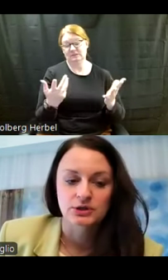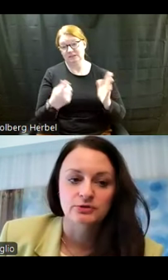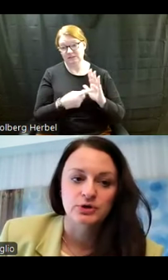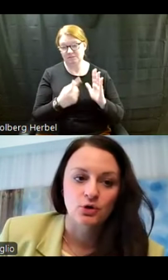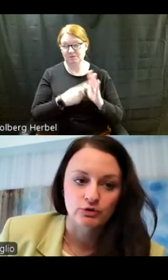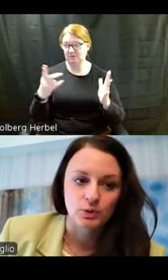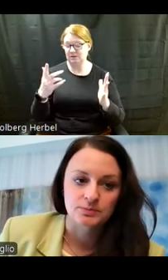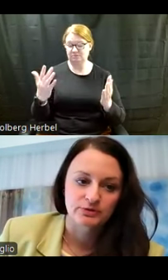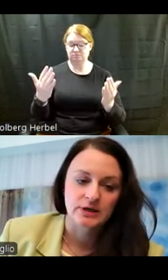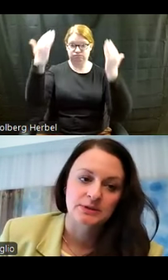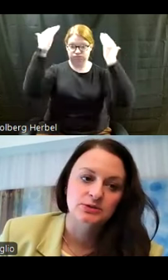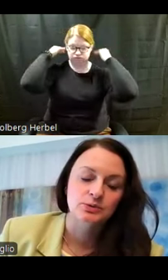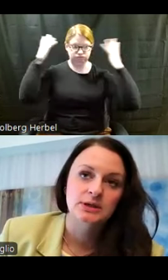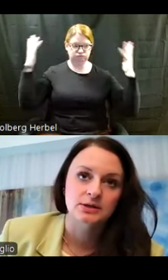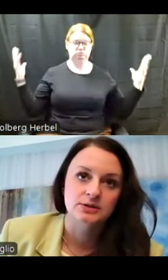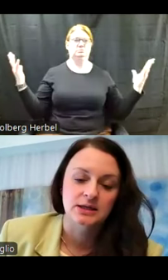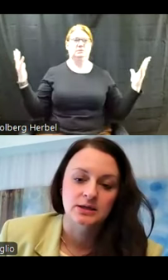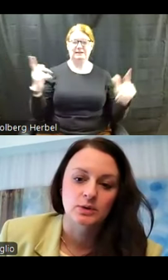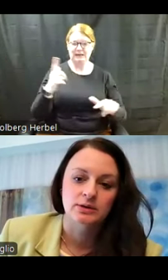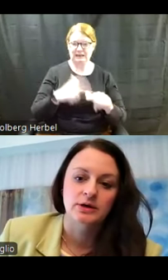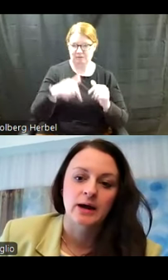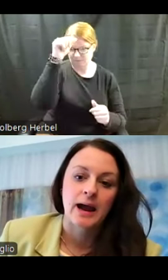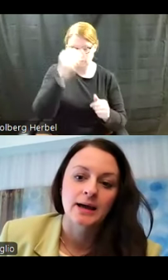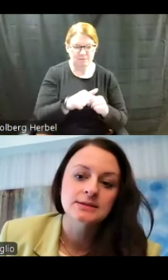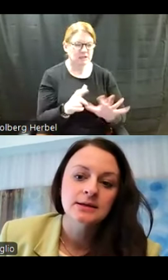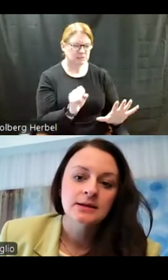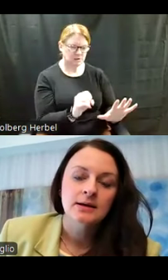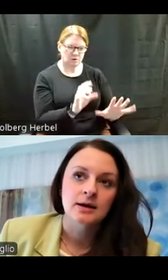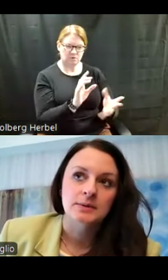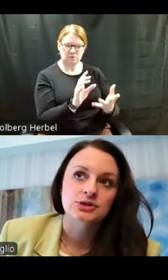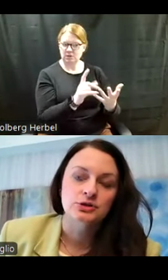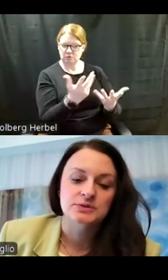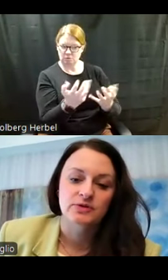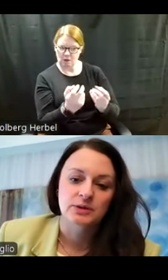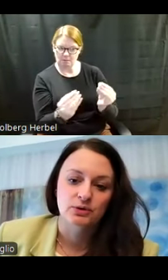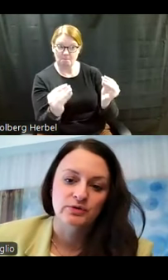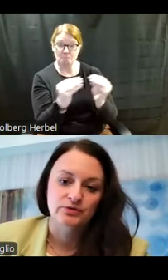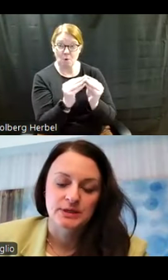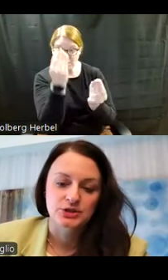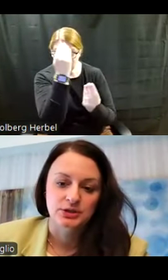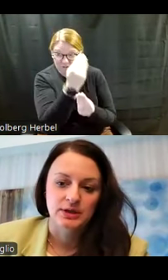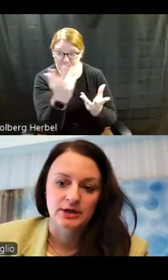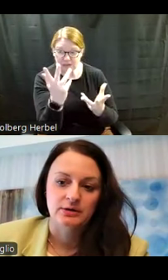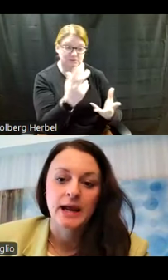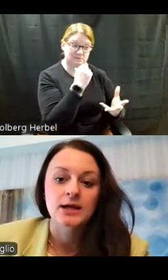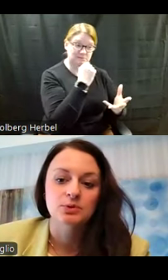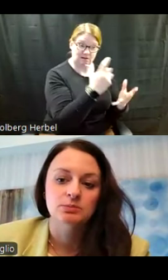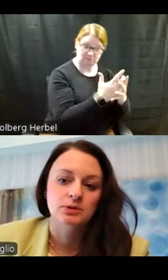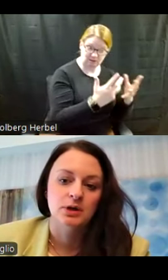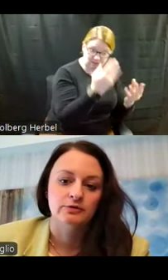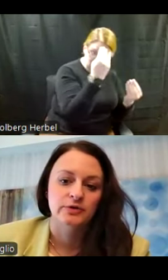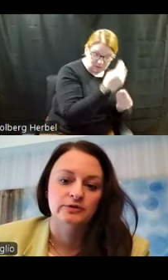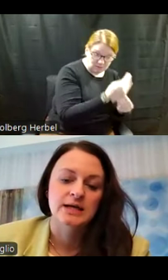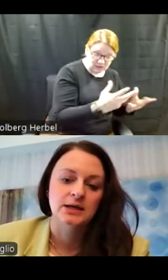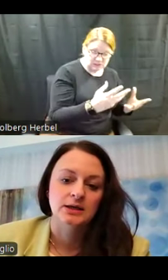than good if we overwhelm the family. So really understanding where they're at in terms of the amount of information they're